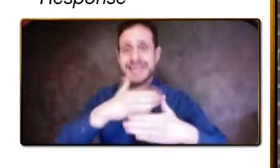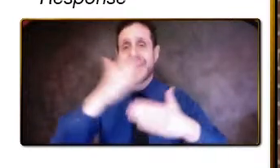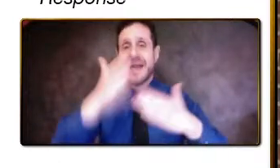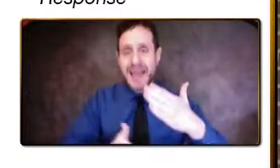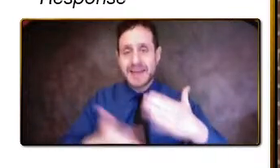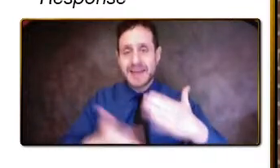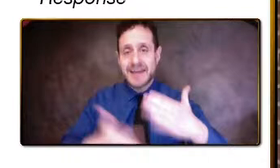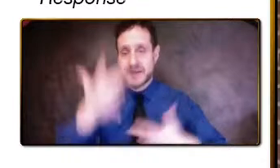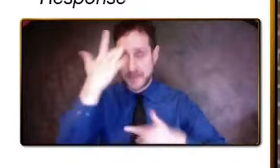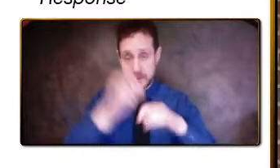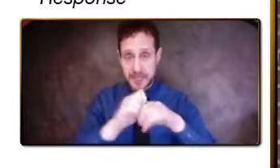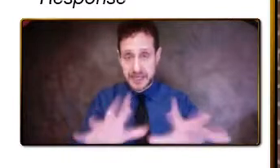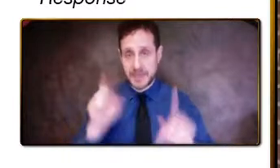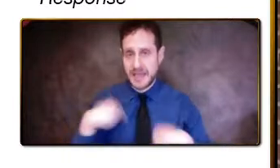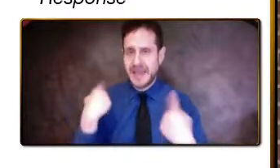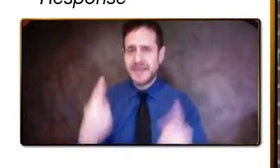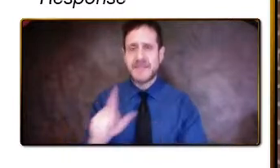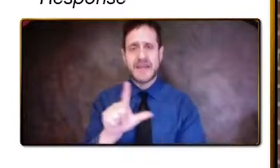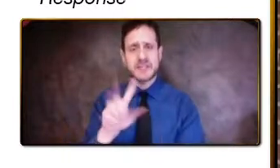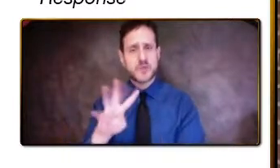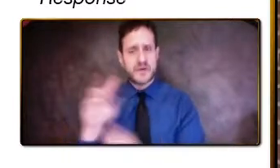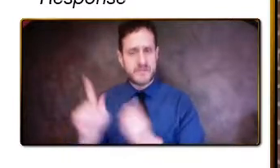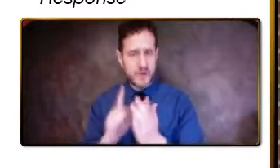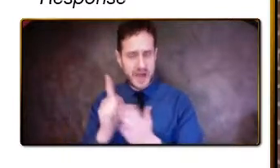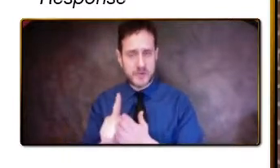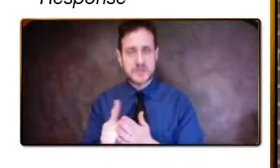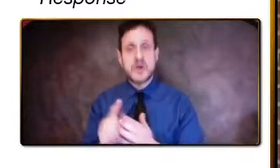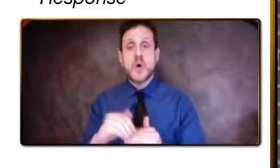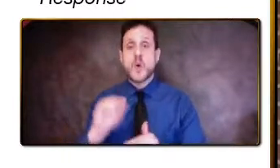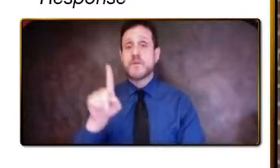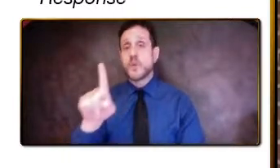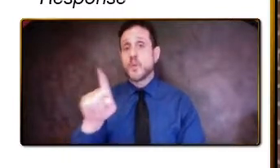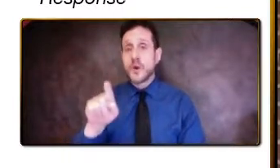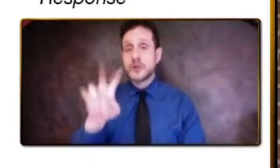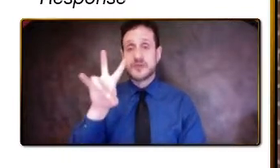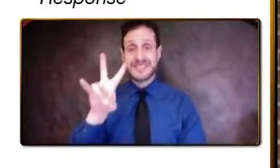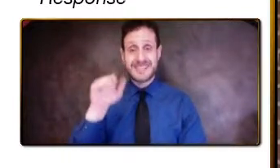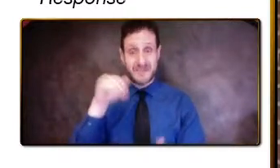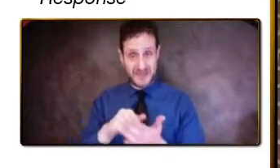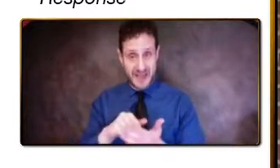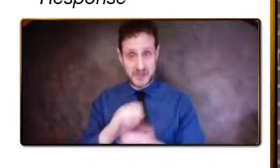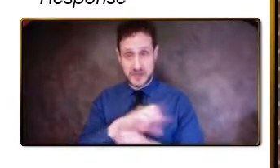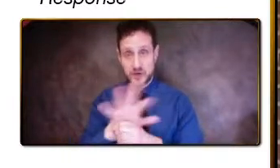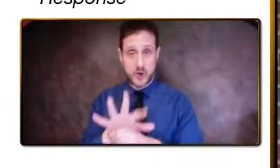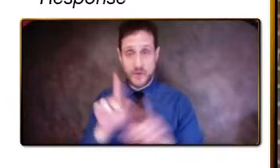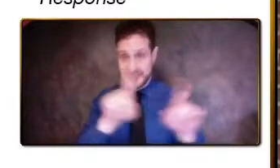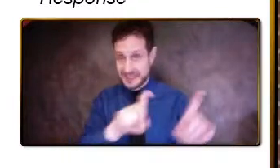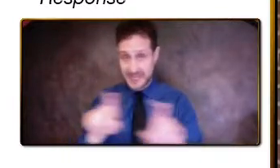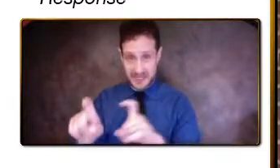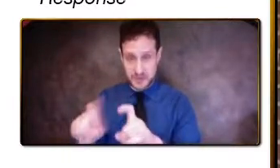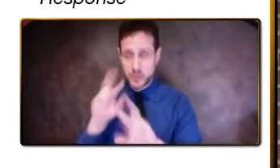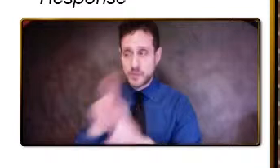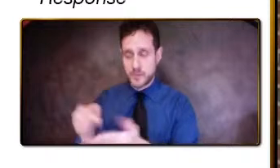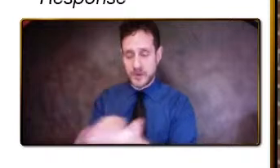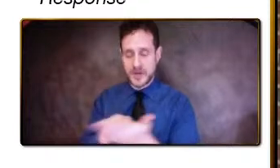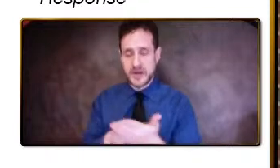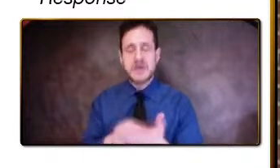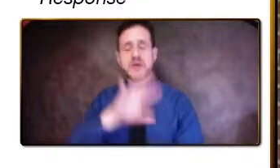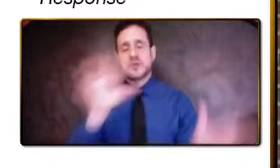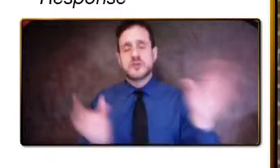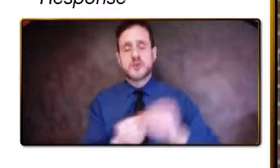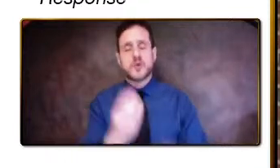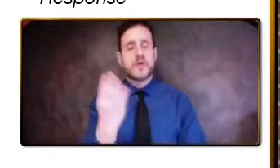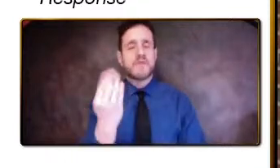than 107,000 COVID-19 results have been reported for a total of more than 14.5